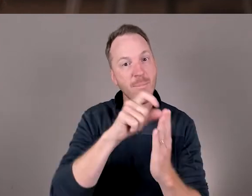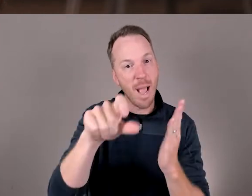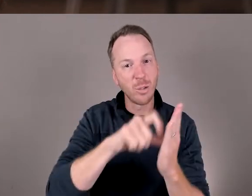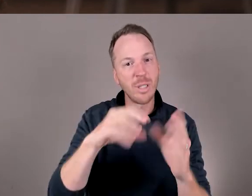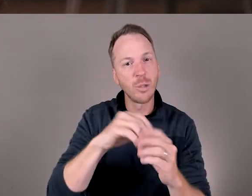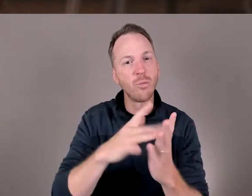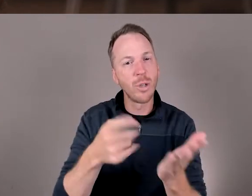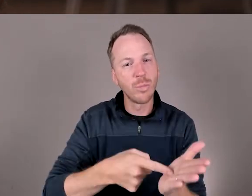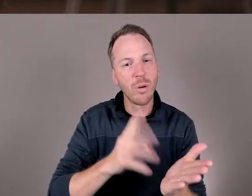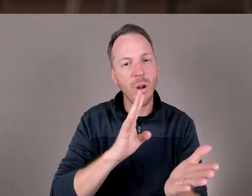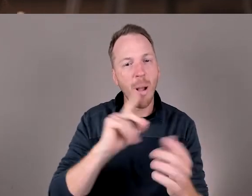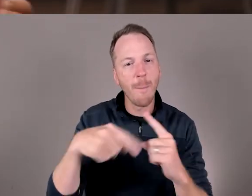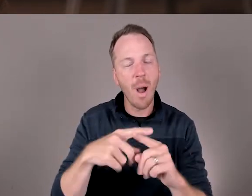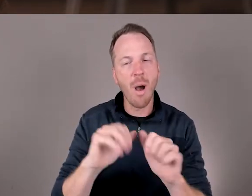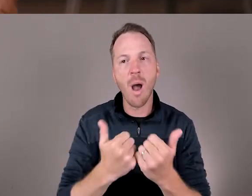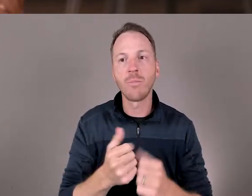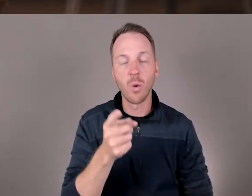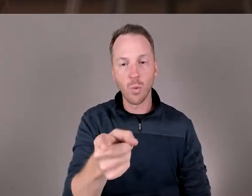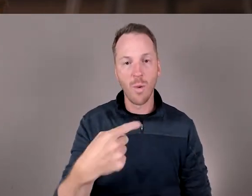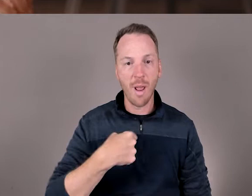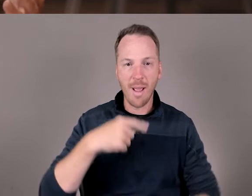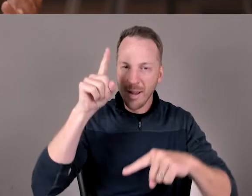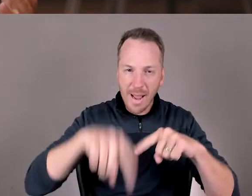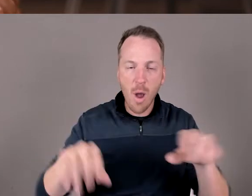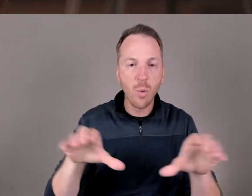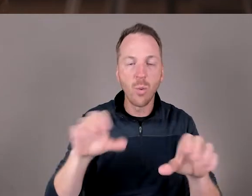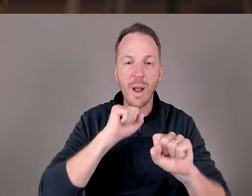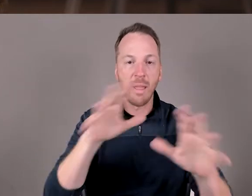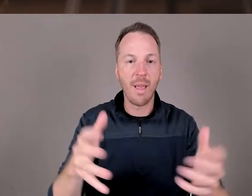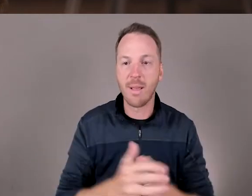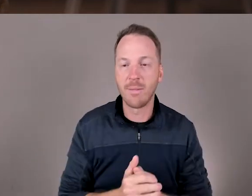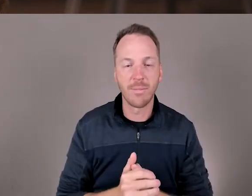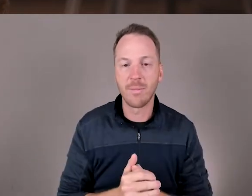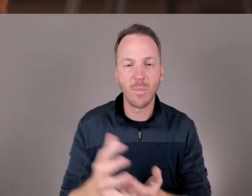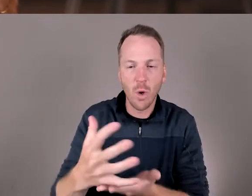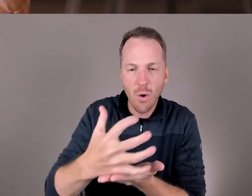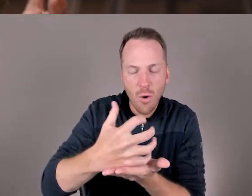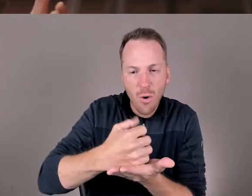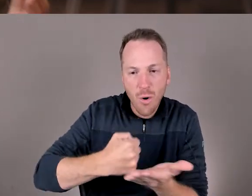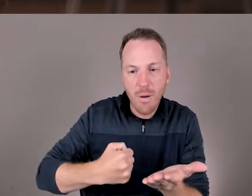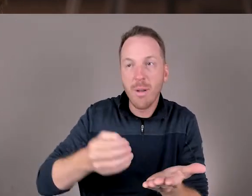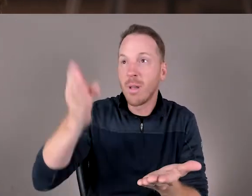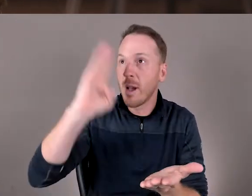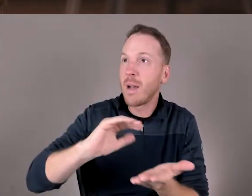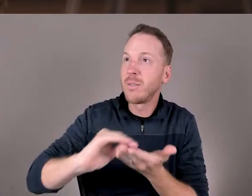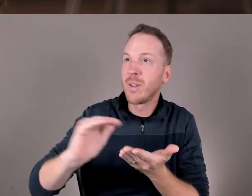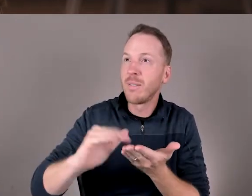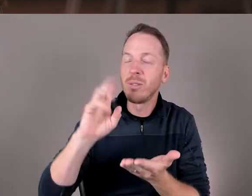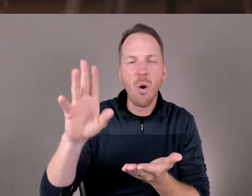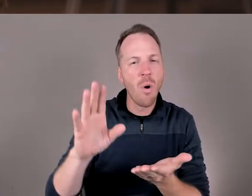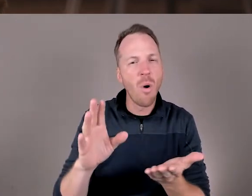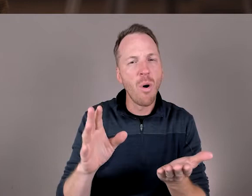in Scripture that talk about how you and I can't do anything to earn God's forgiveness or to